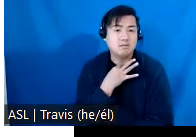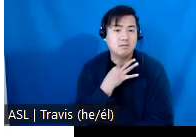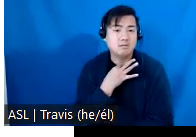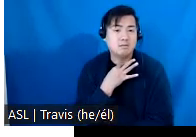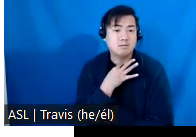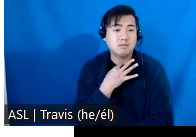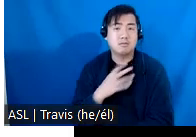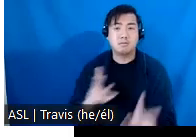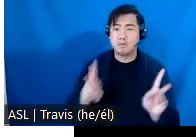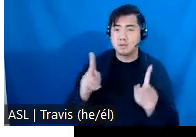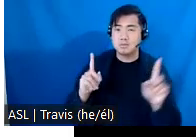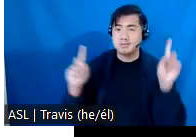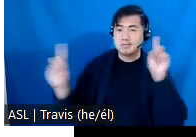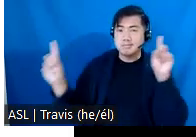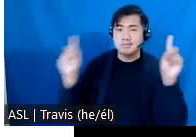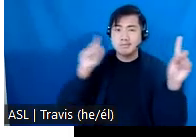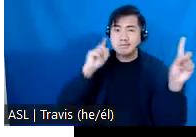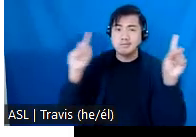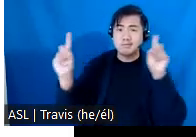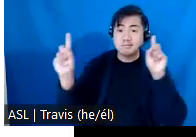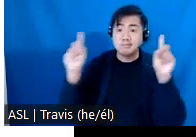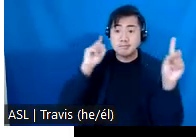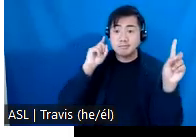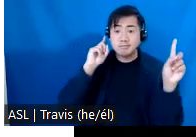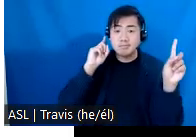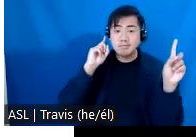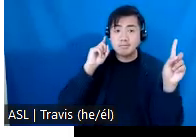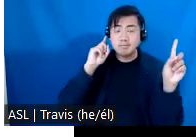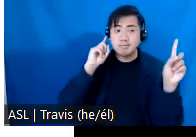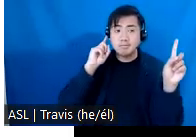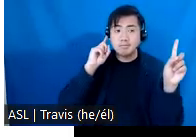folks have been hearing anything in the community, if they've been,